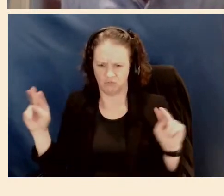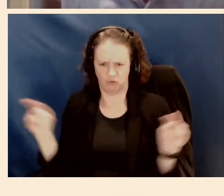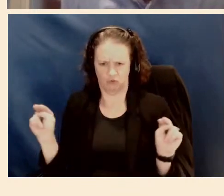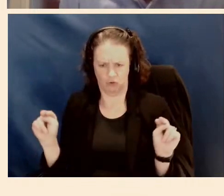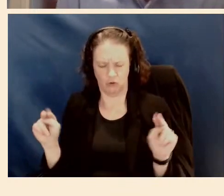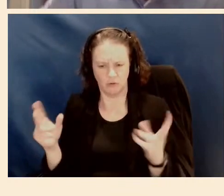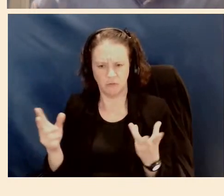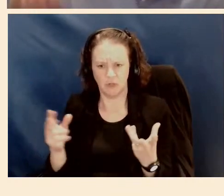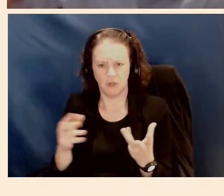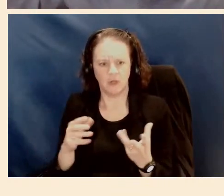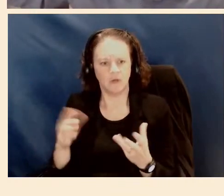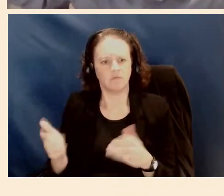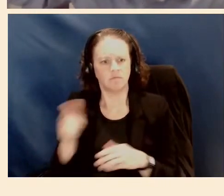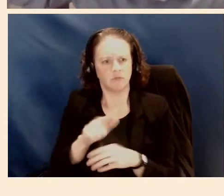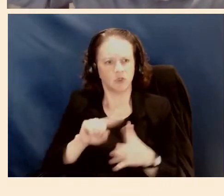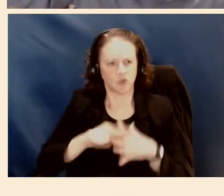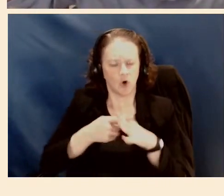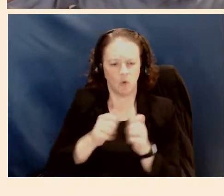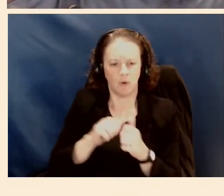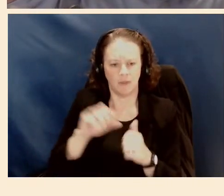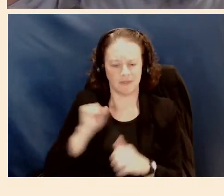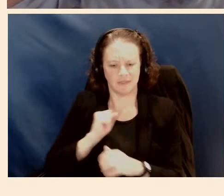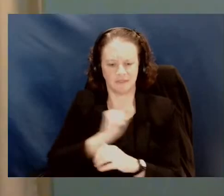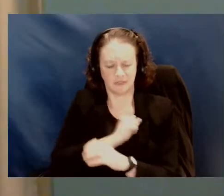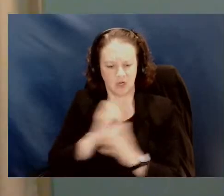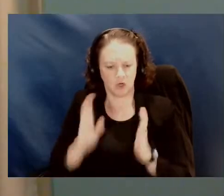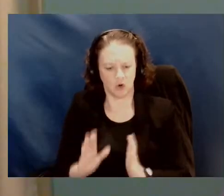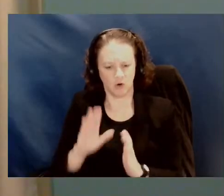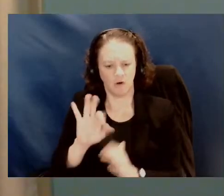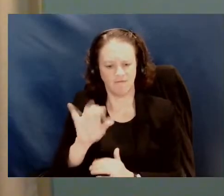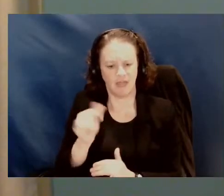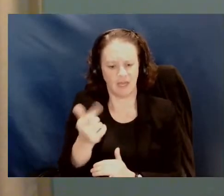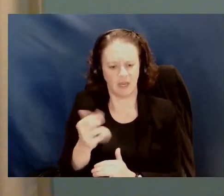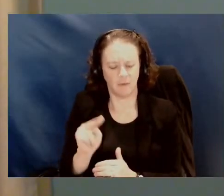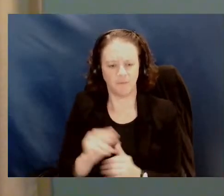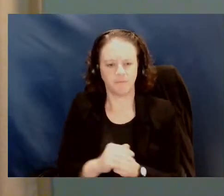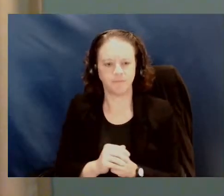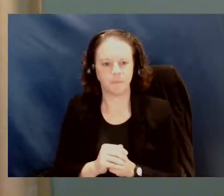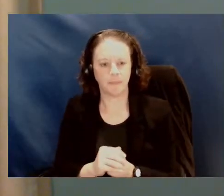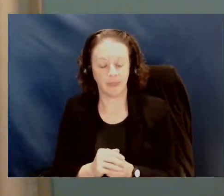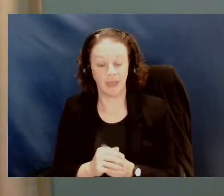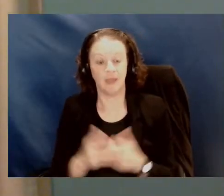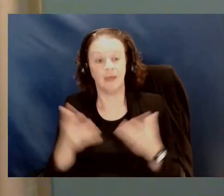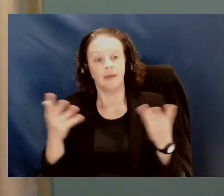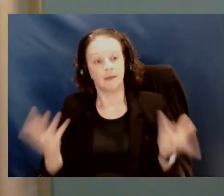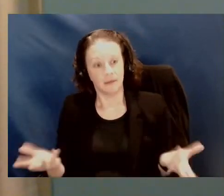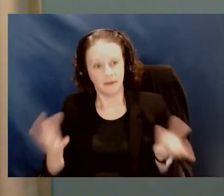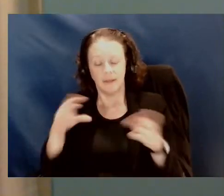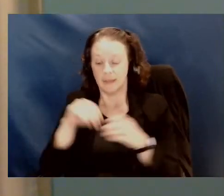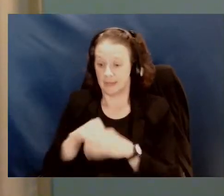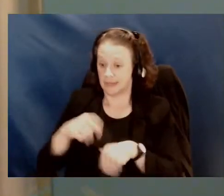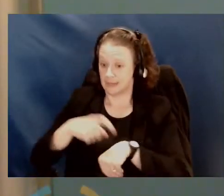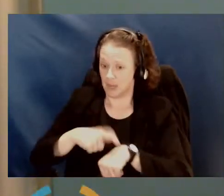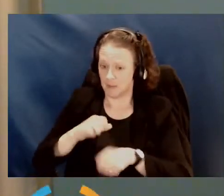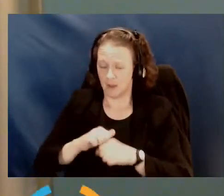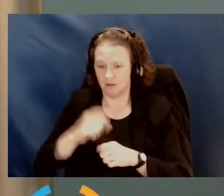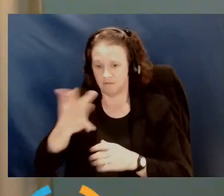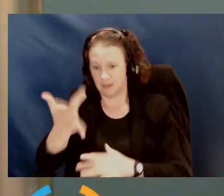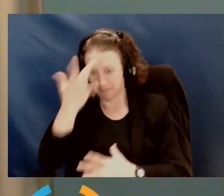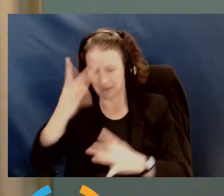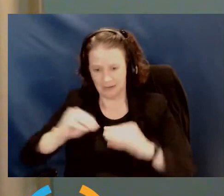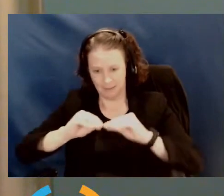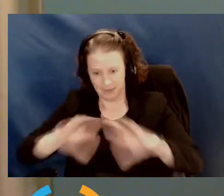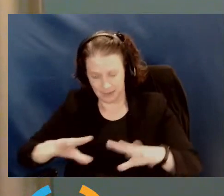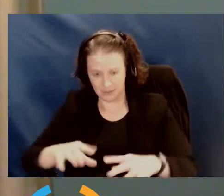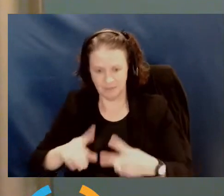let's start with you. Well, in a time of a pandemic, a recession, wildfire recovery,